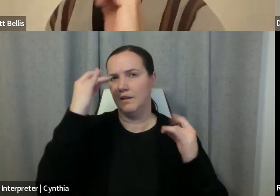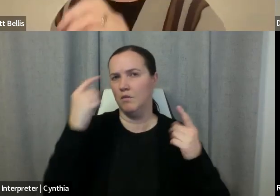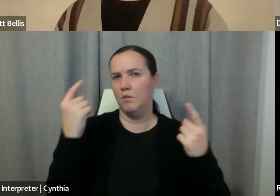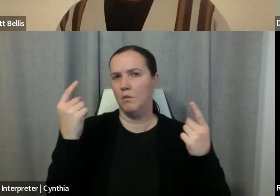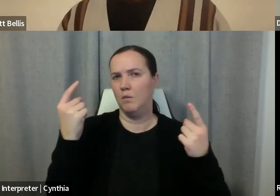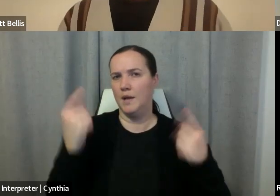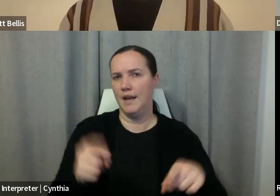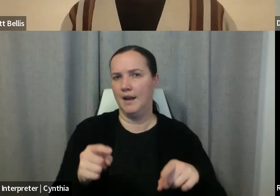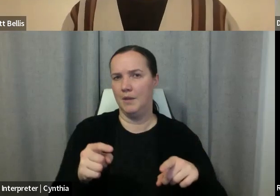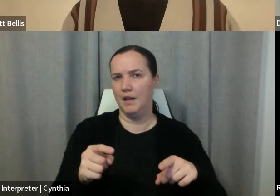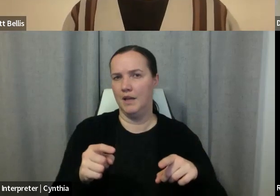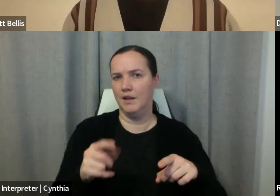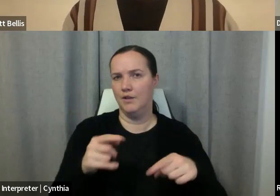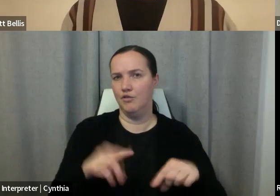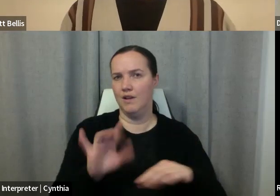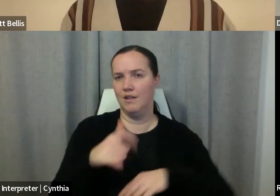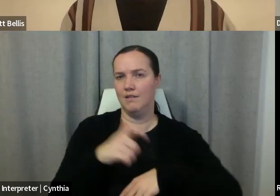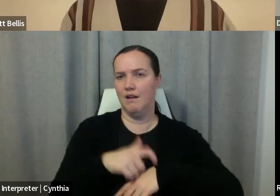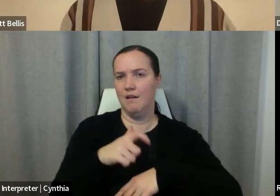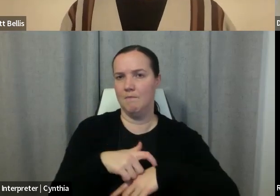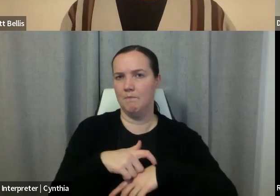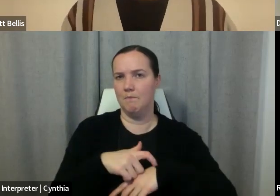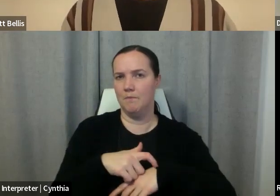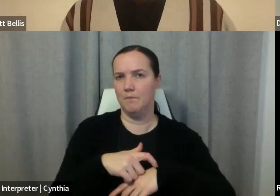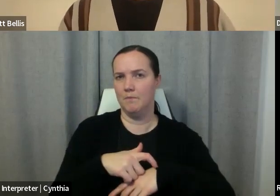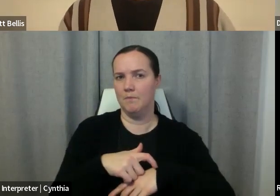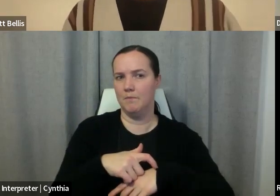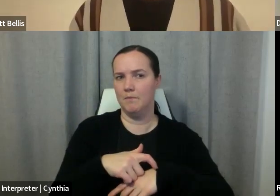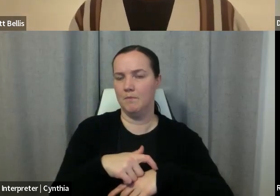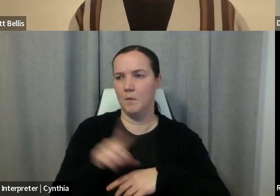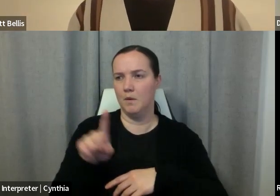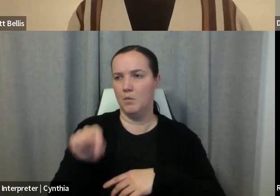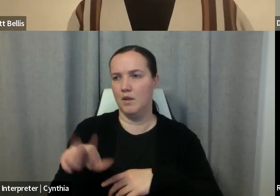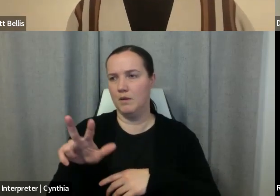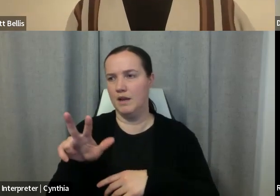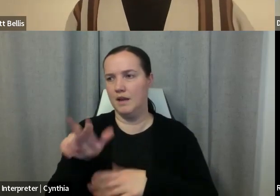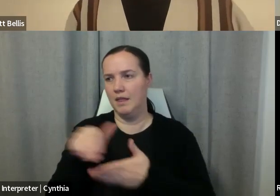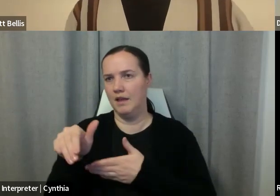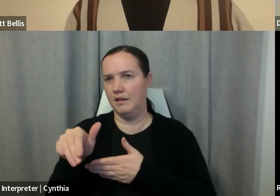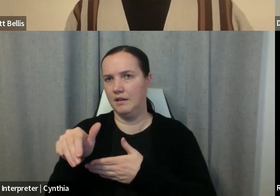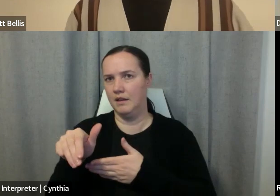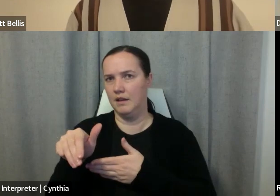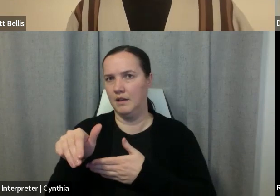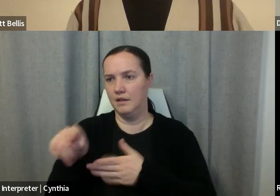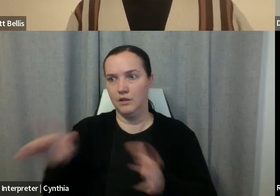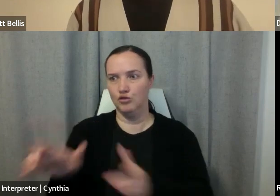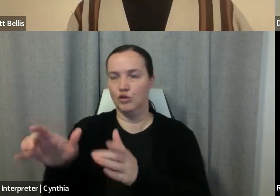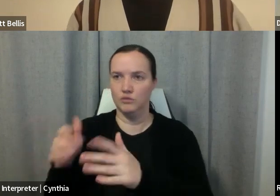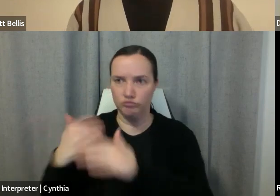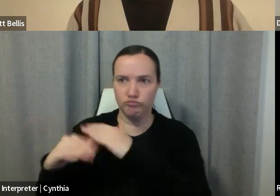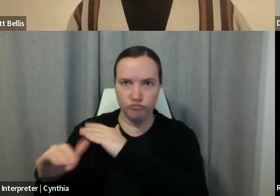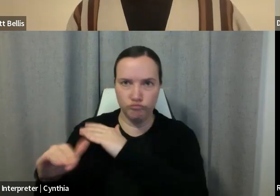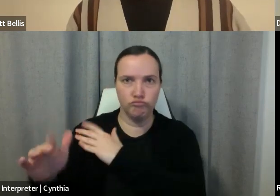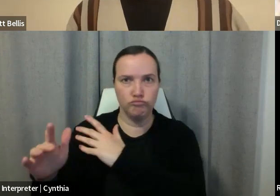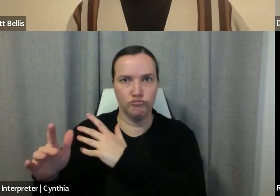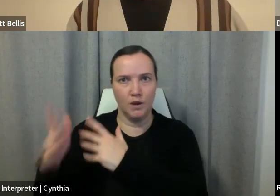happened over that time to those 1.3 million who you'd think were also being encouraged to have children to create